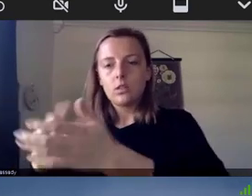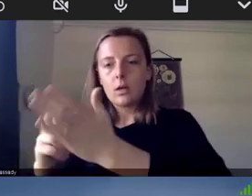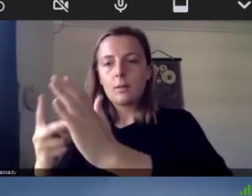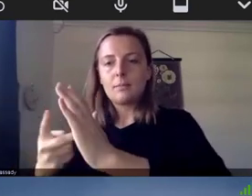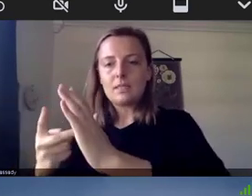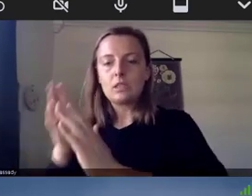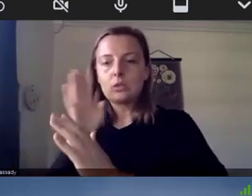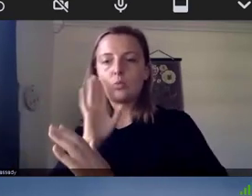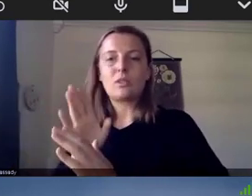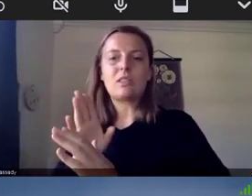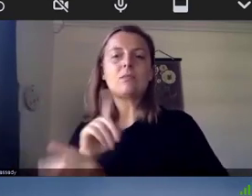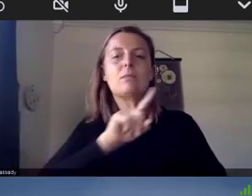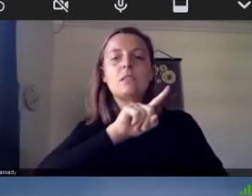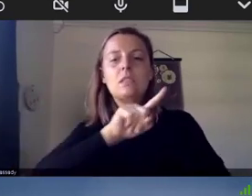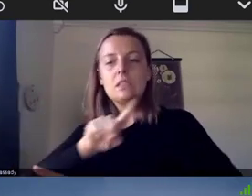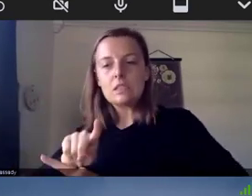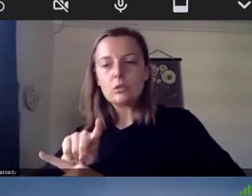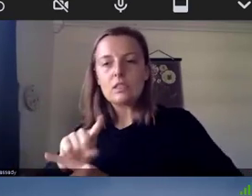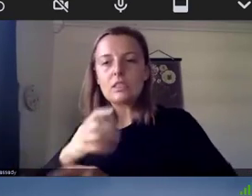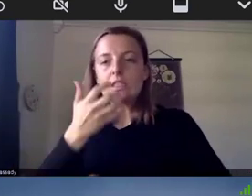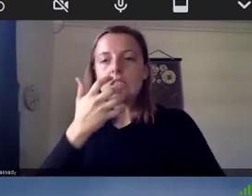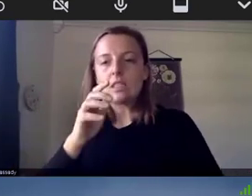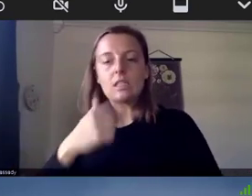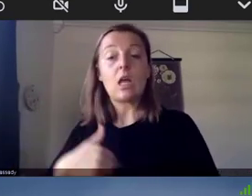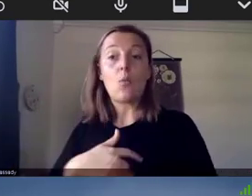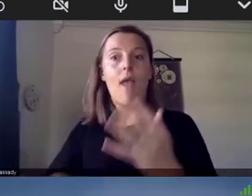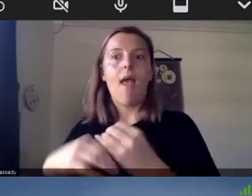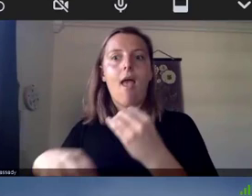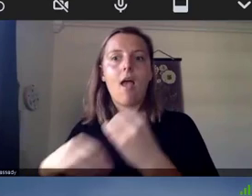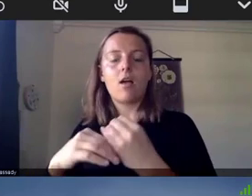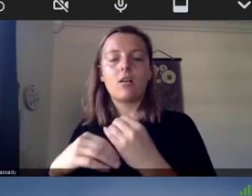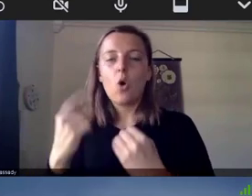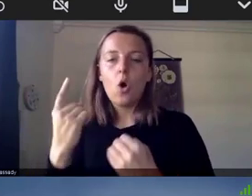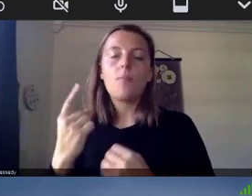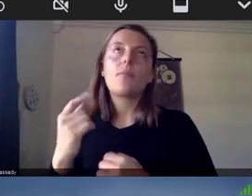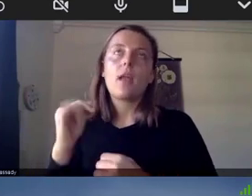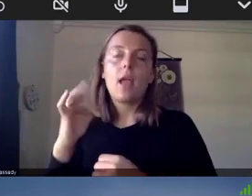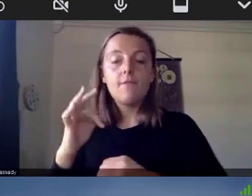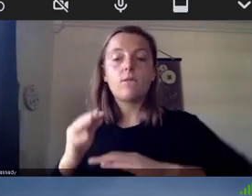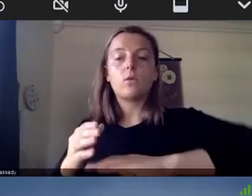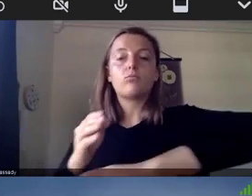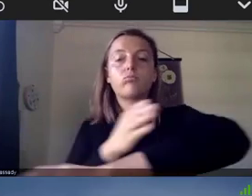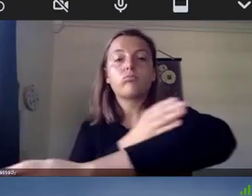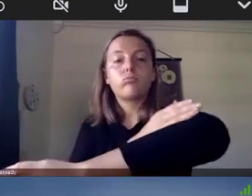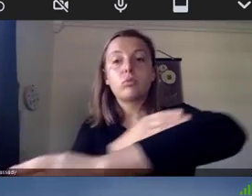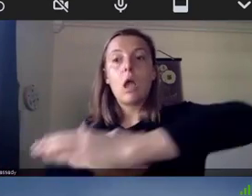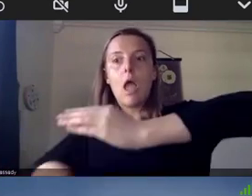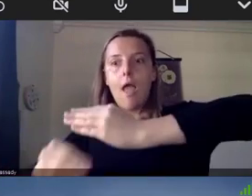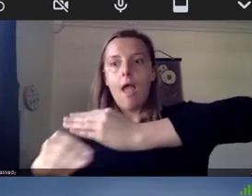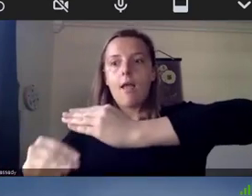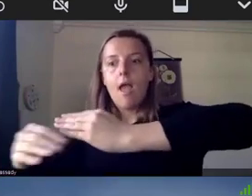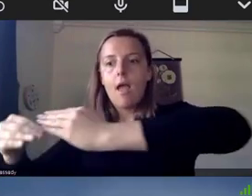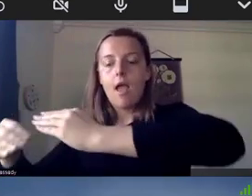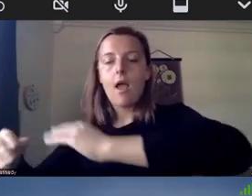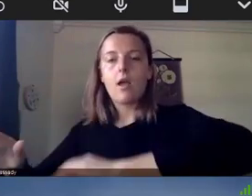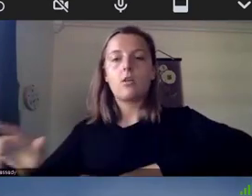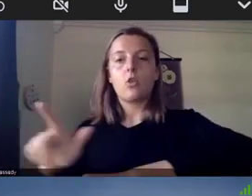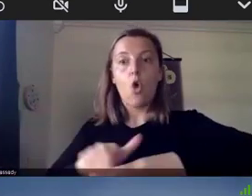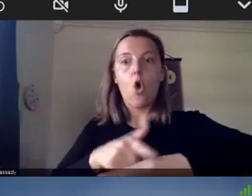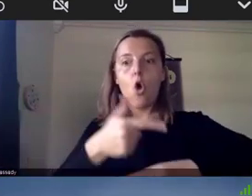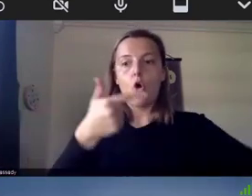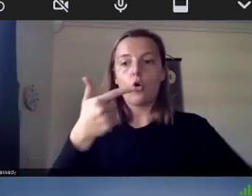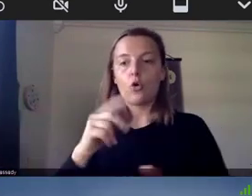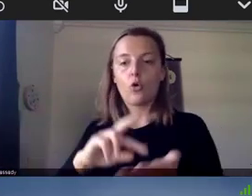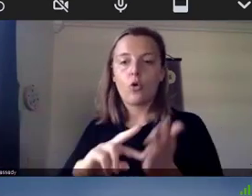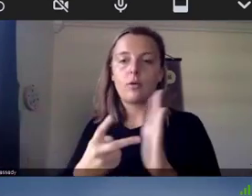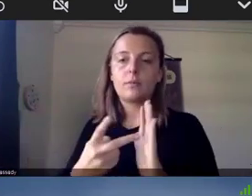bit that we added, right? You always get a little bit less the longer you make the fin, but you're still transferring more heat than if you didn't have that extra bit